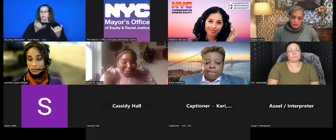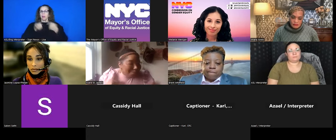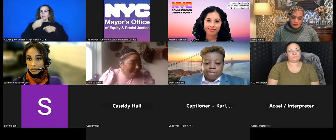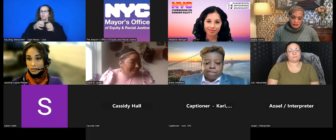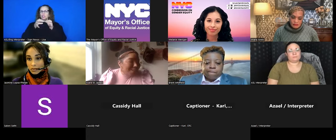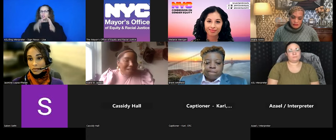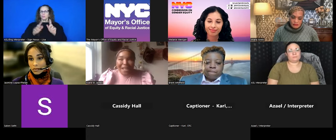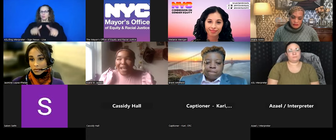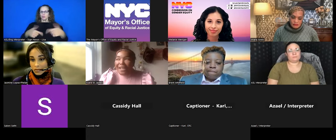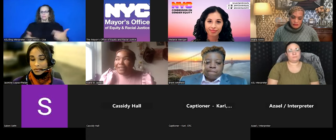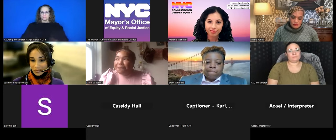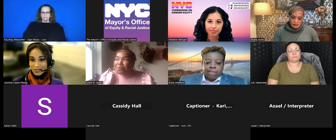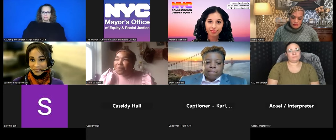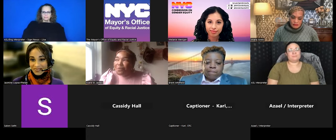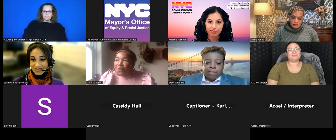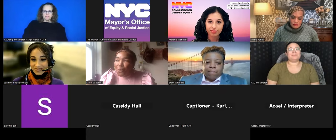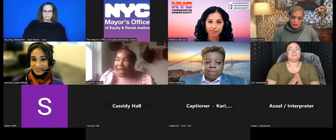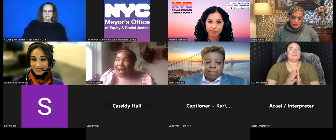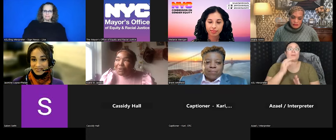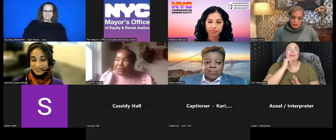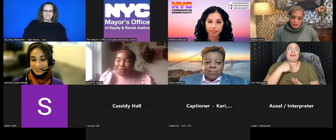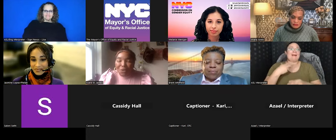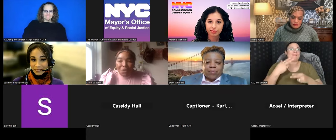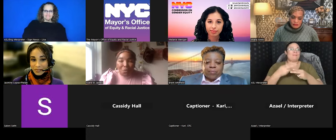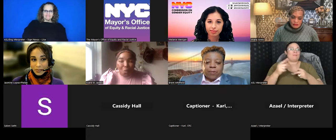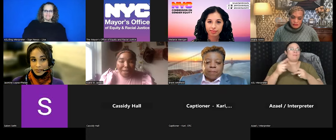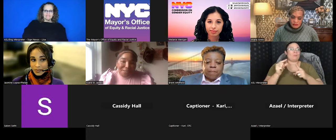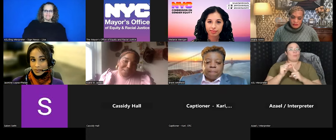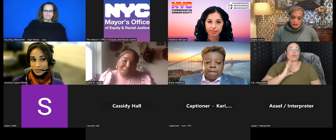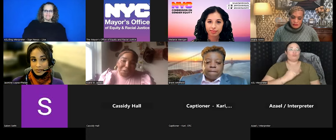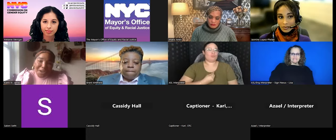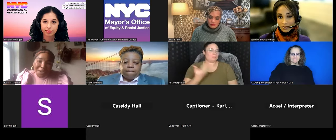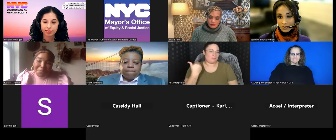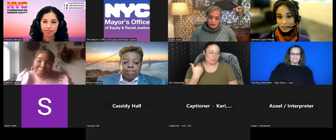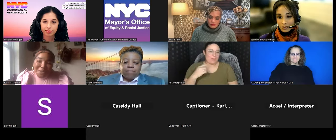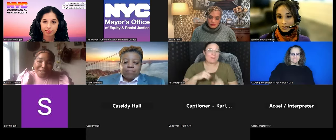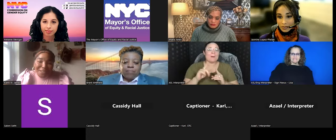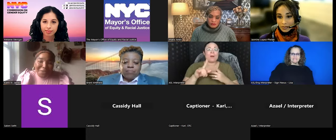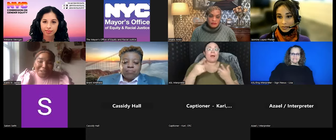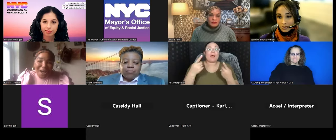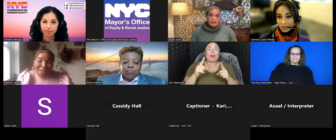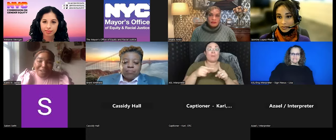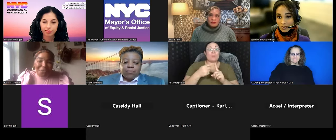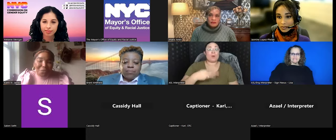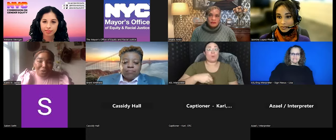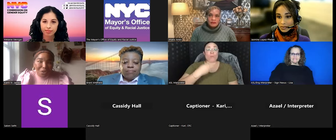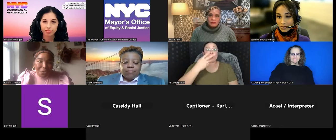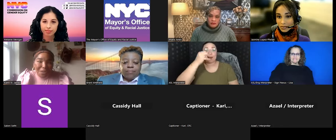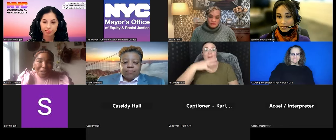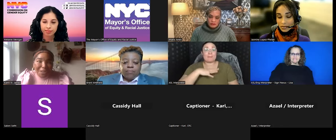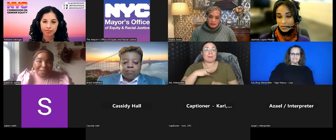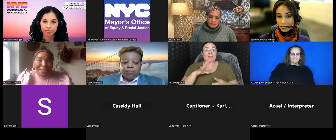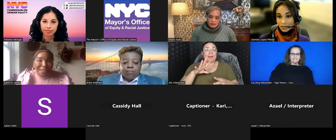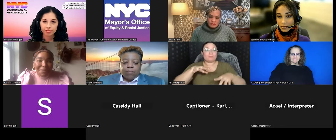term trans back then. And what happened was when white men colonized the